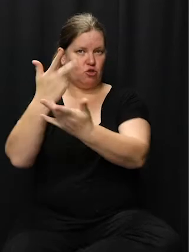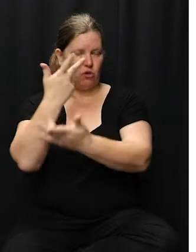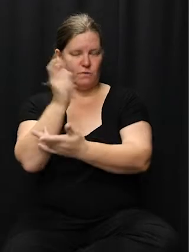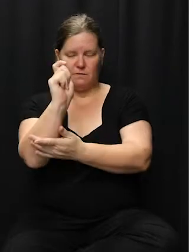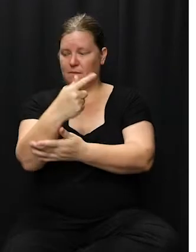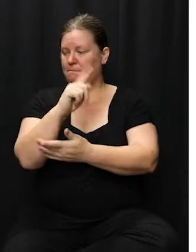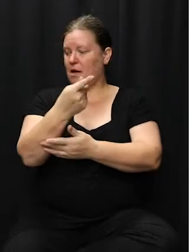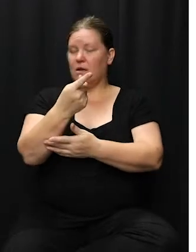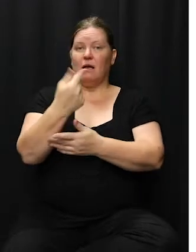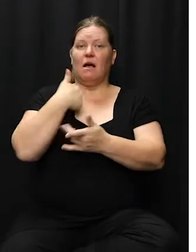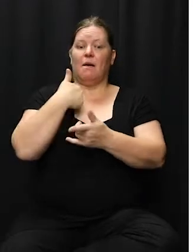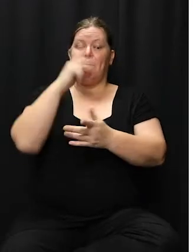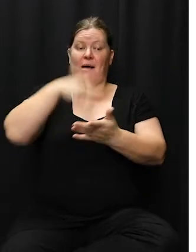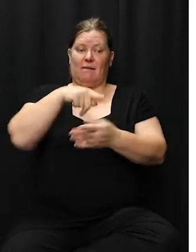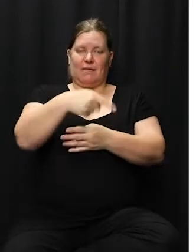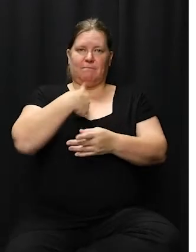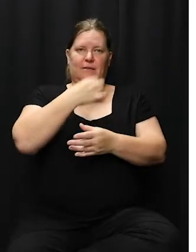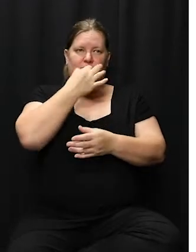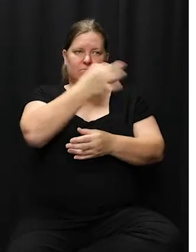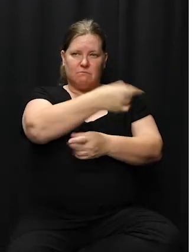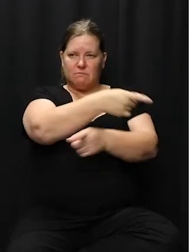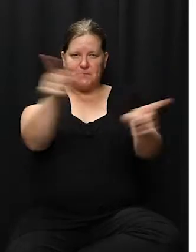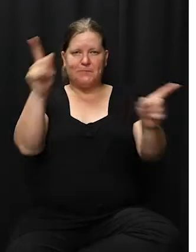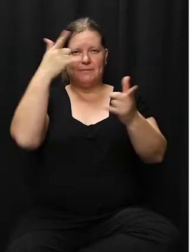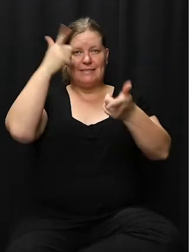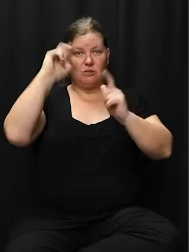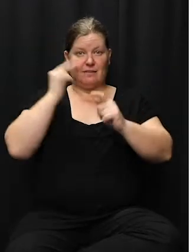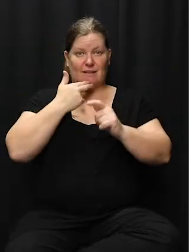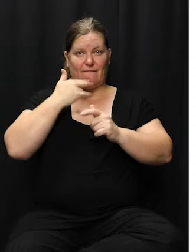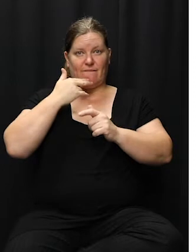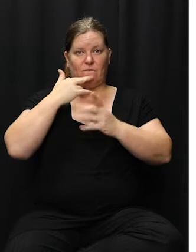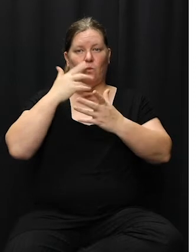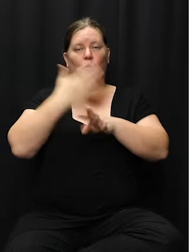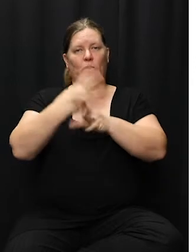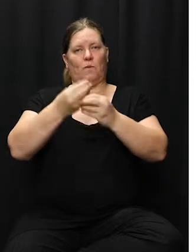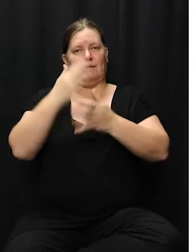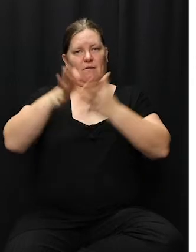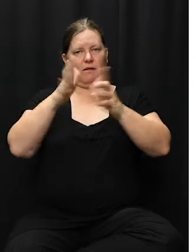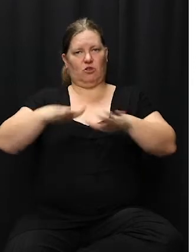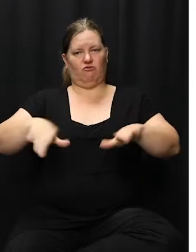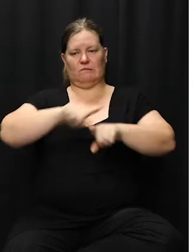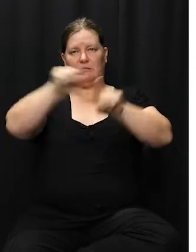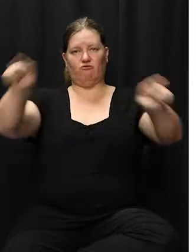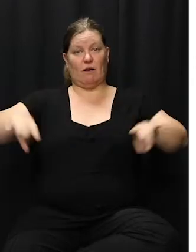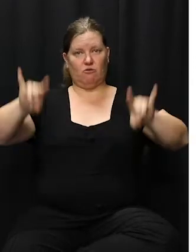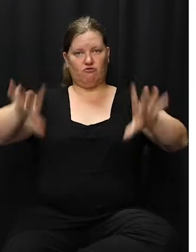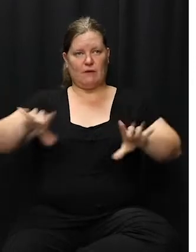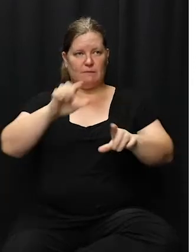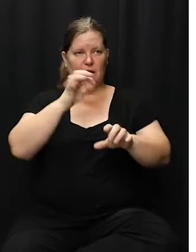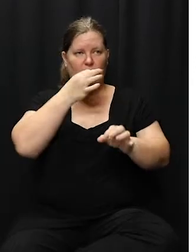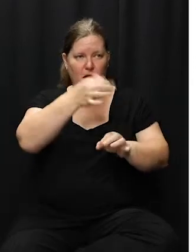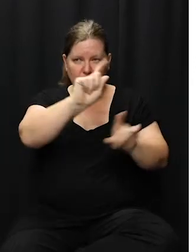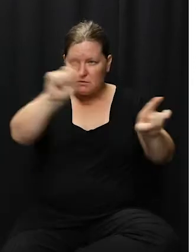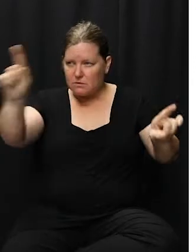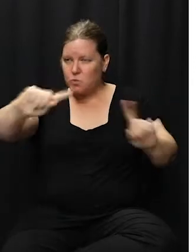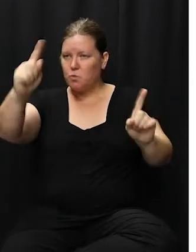an assessment tool, I asked a lot of teachers of the deaf who work with signing children around Australia, I